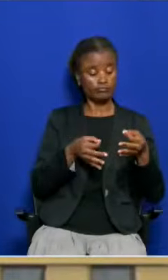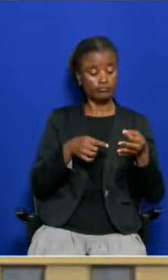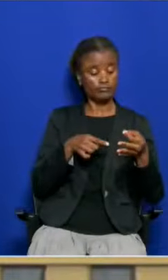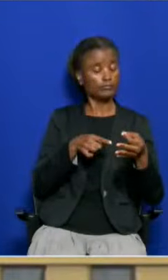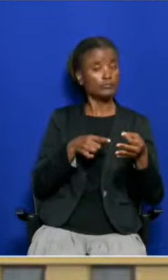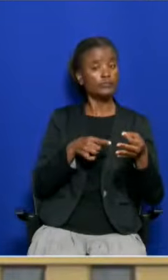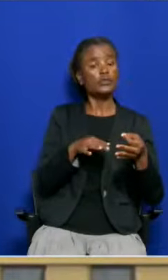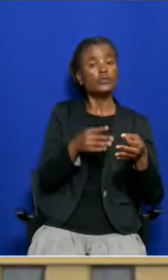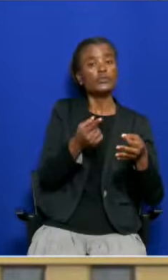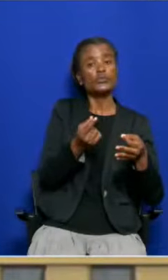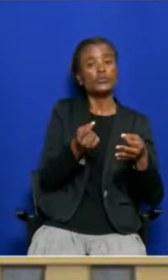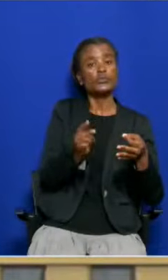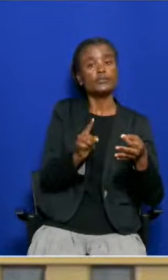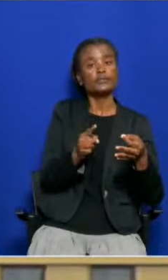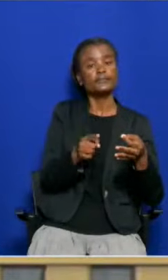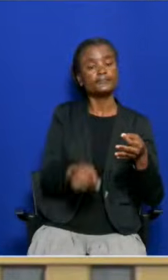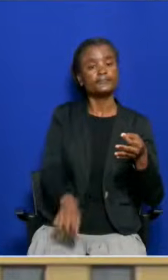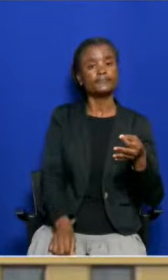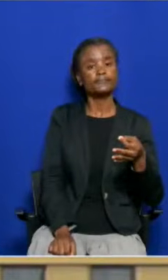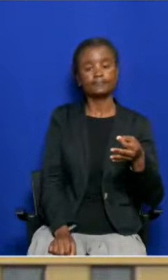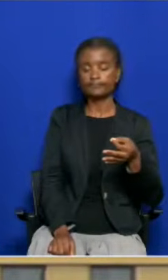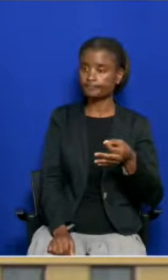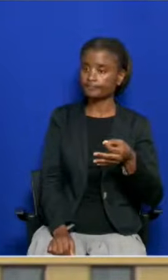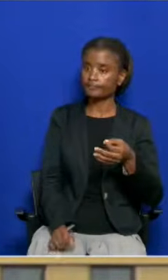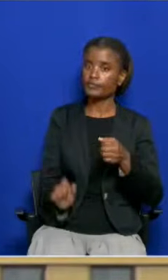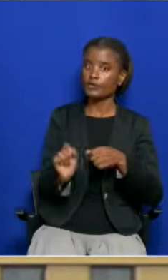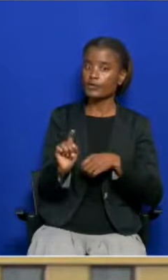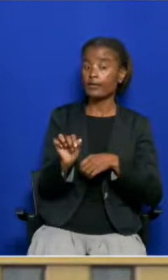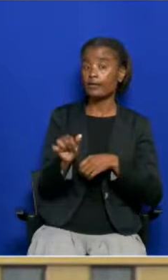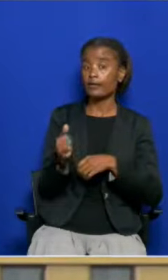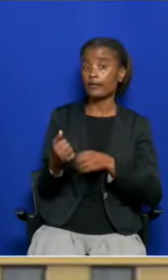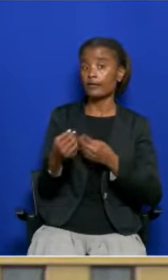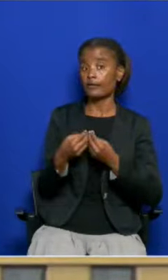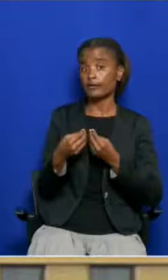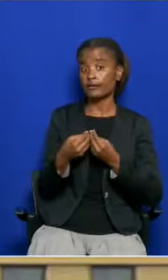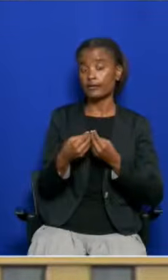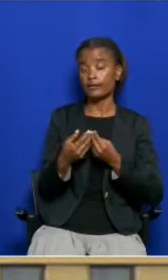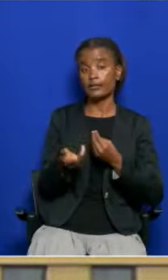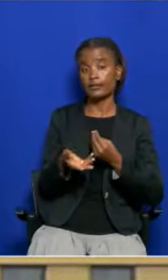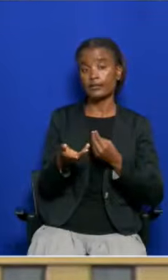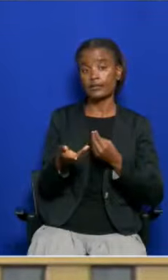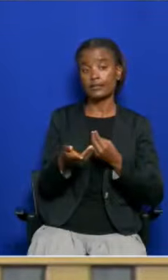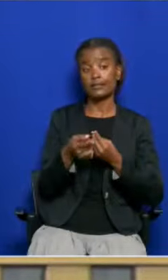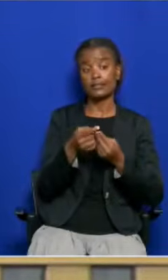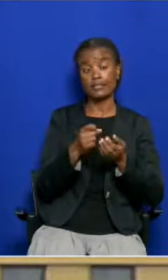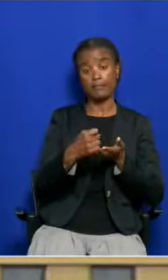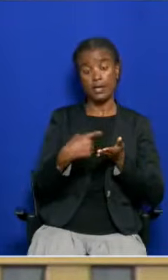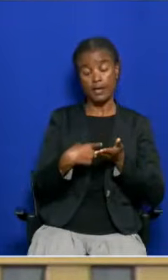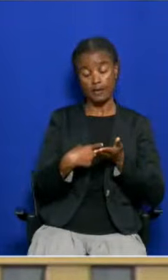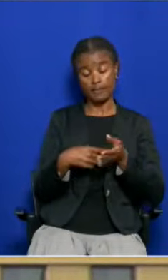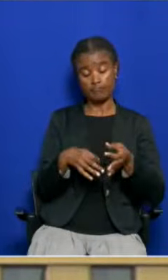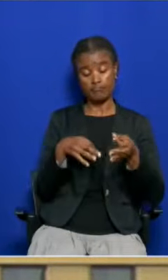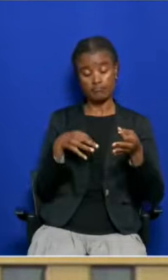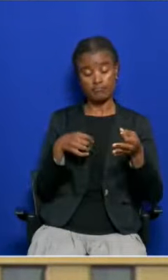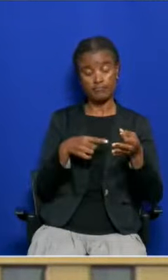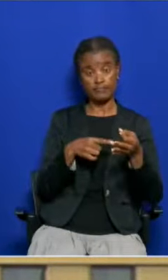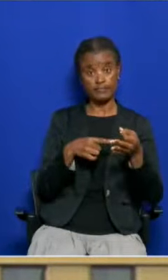Okay. The other thing that after he sends me this, he said to me,